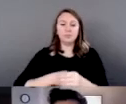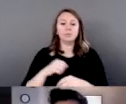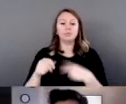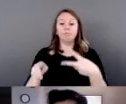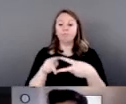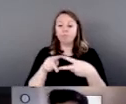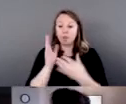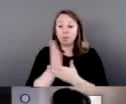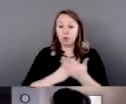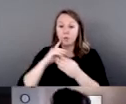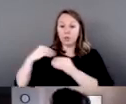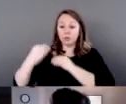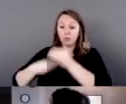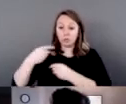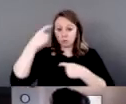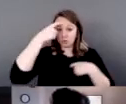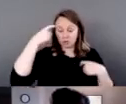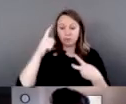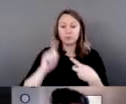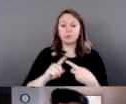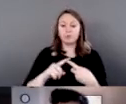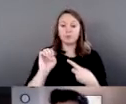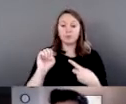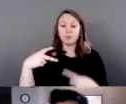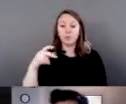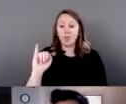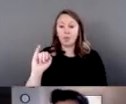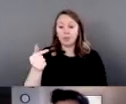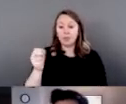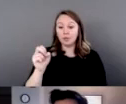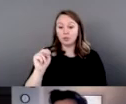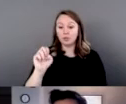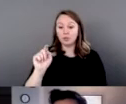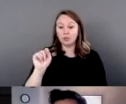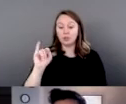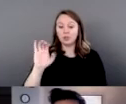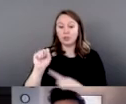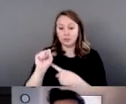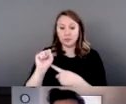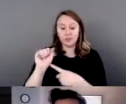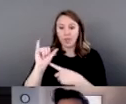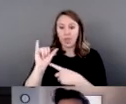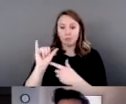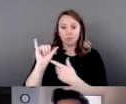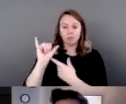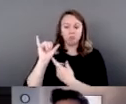first one is called epigenetics. And this stuff is like, it's beyond me. This is